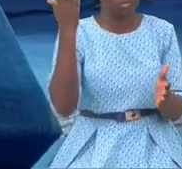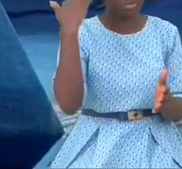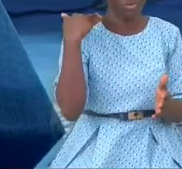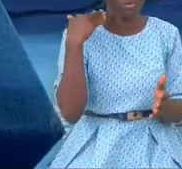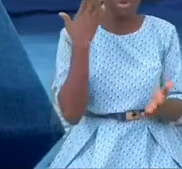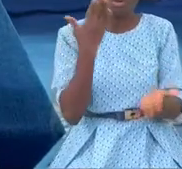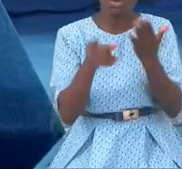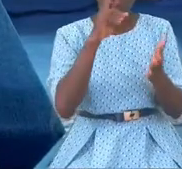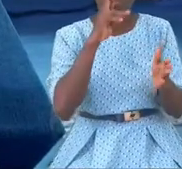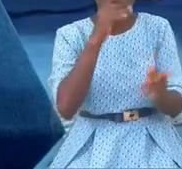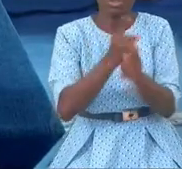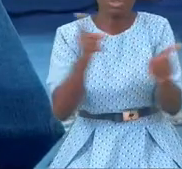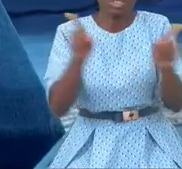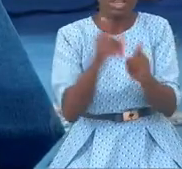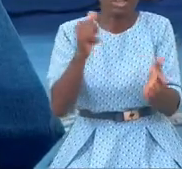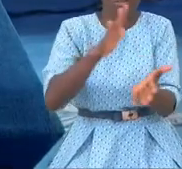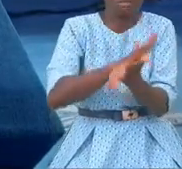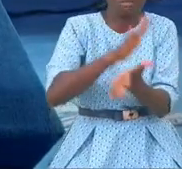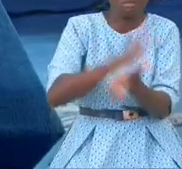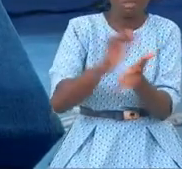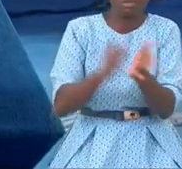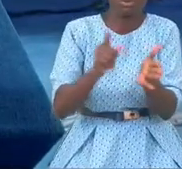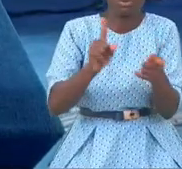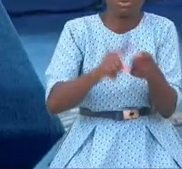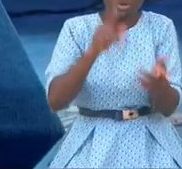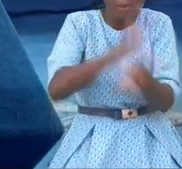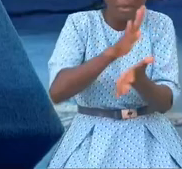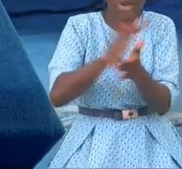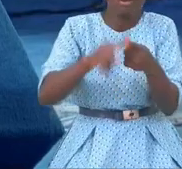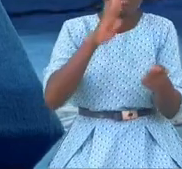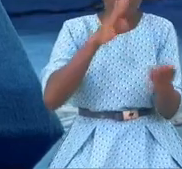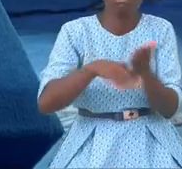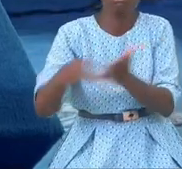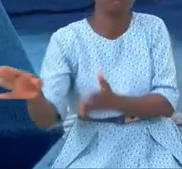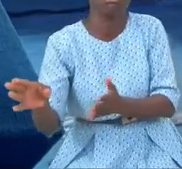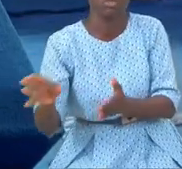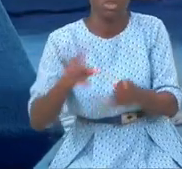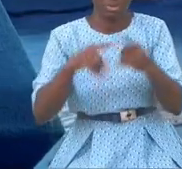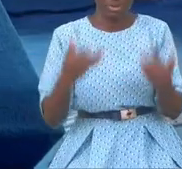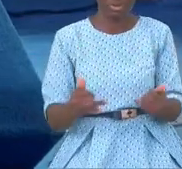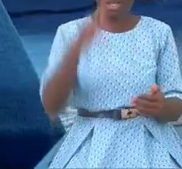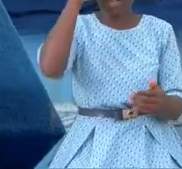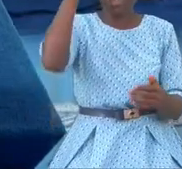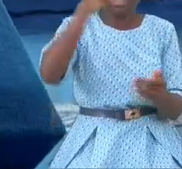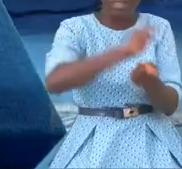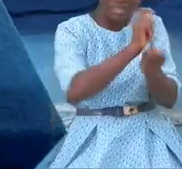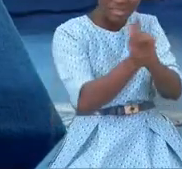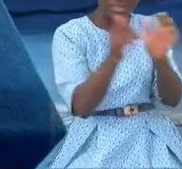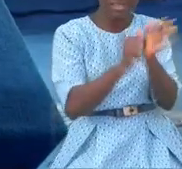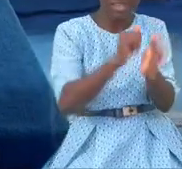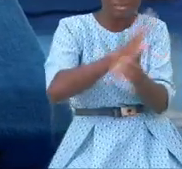not profitable and useful because now you become a child of God, even to them